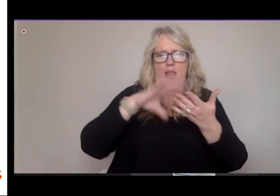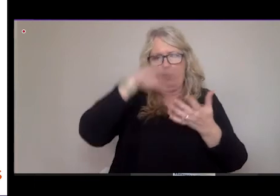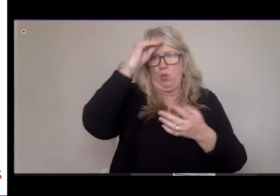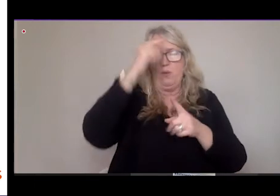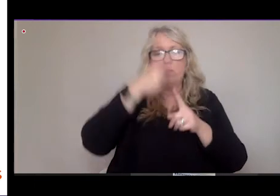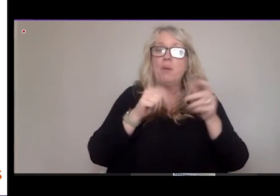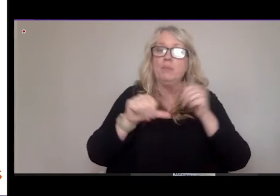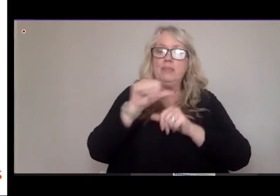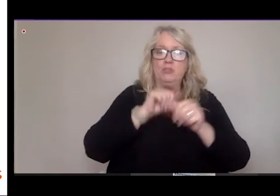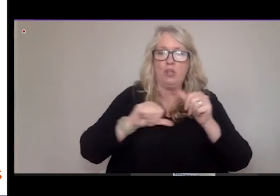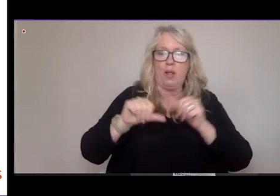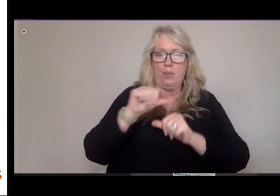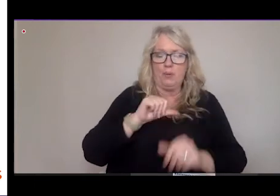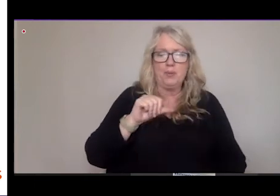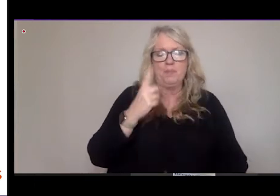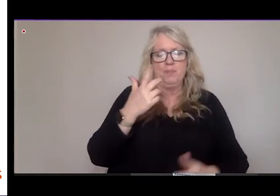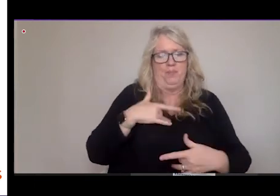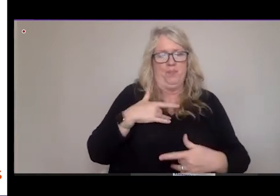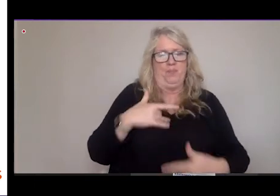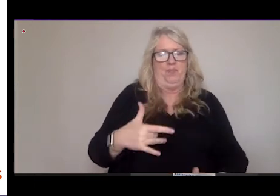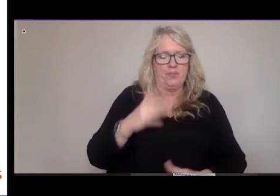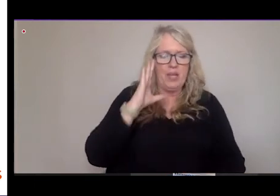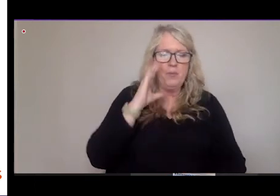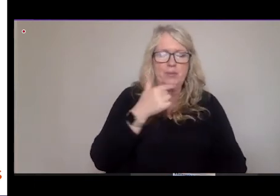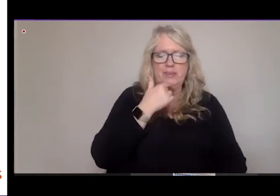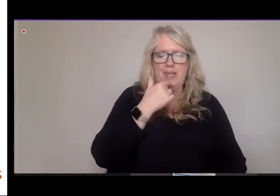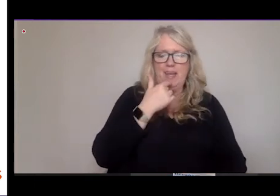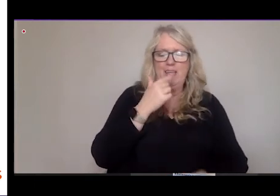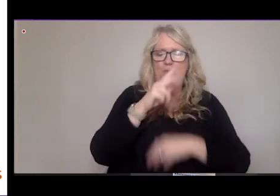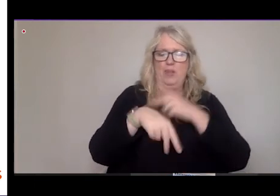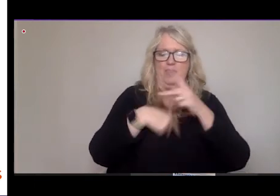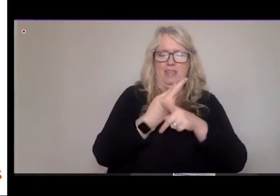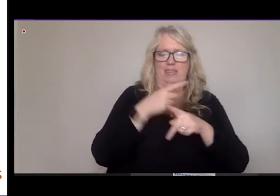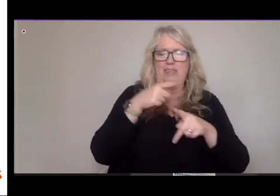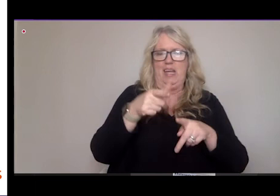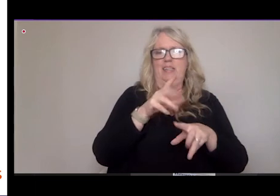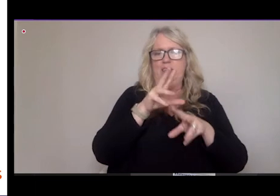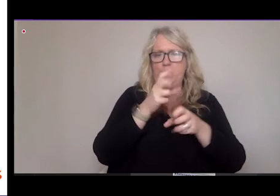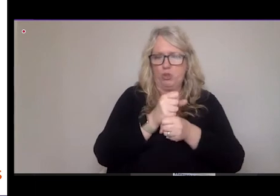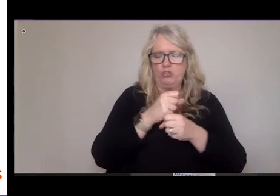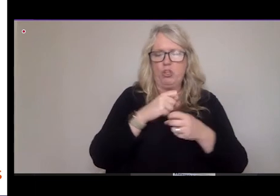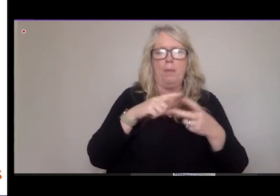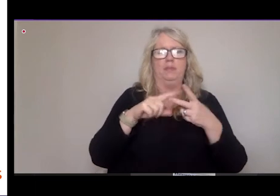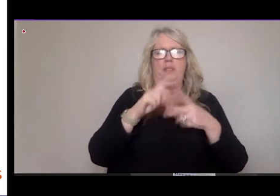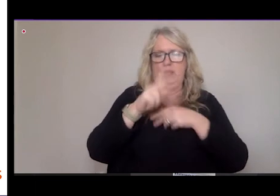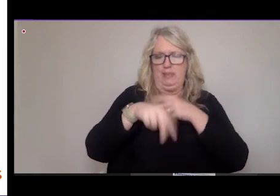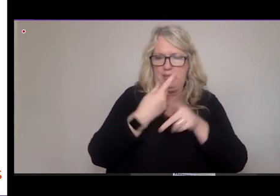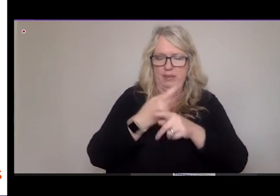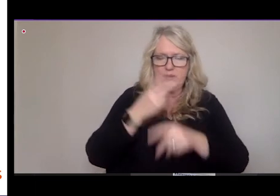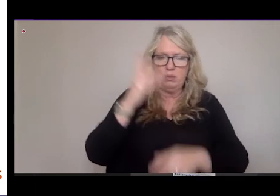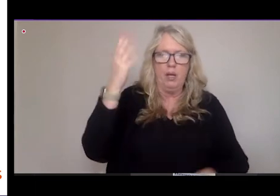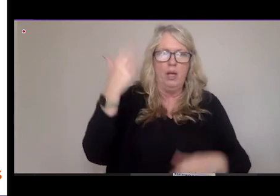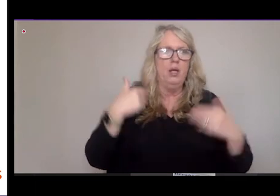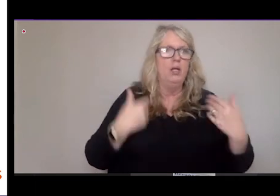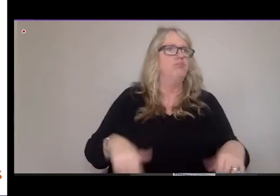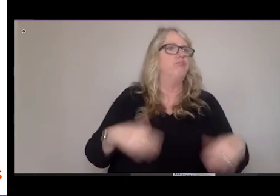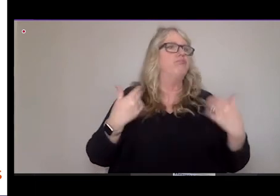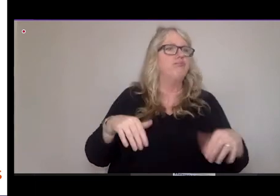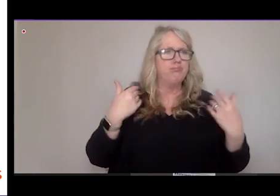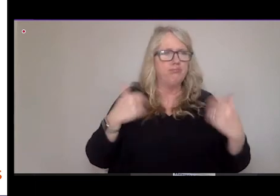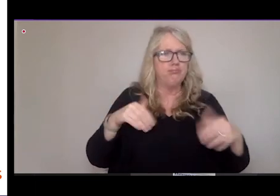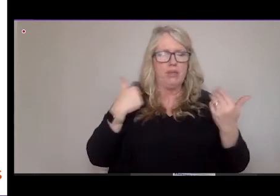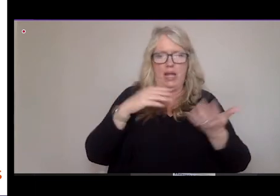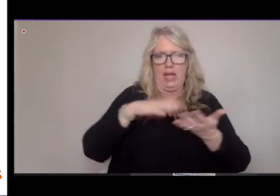discuss, share, and learn from each other. I typically say in these kinds of workshops, in these presentations,